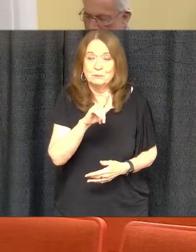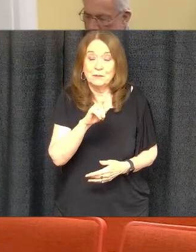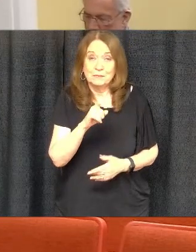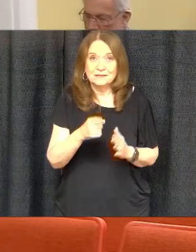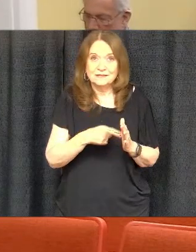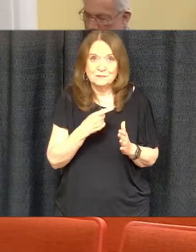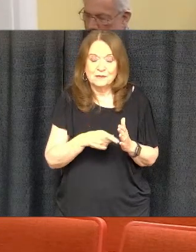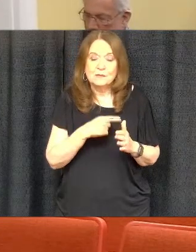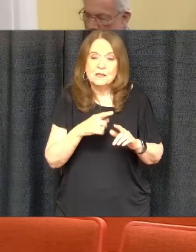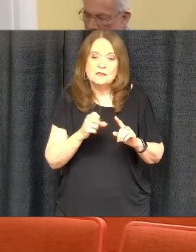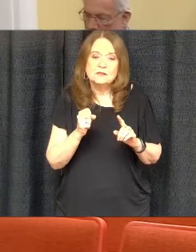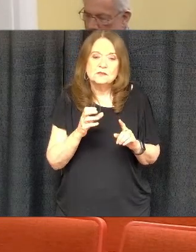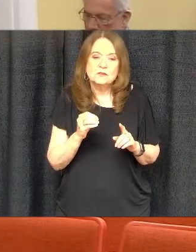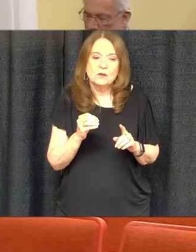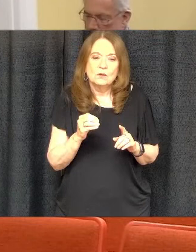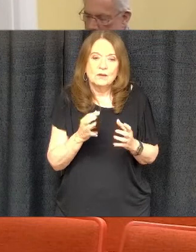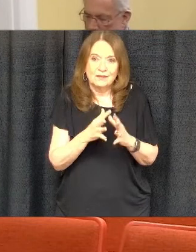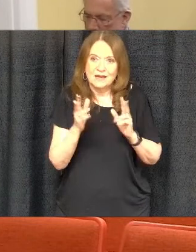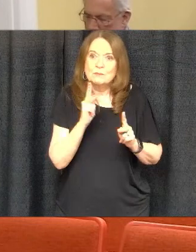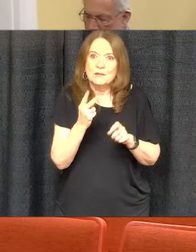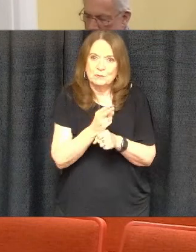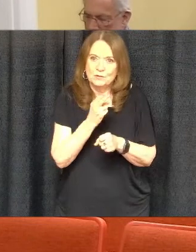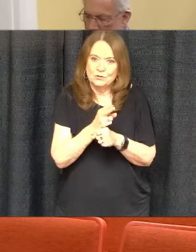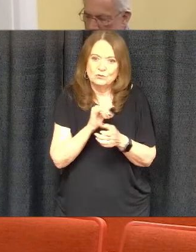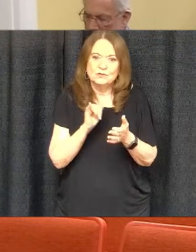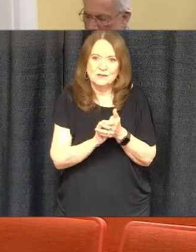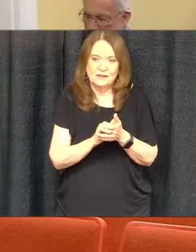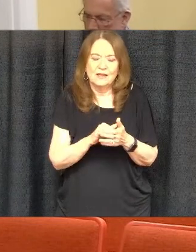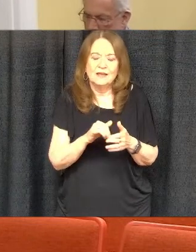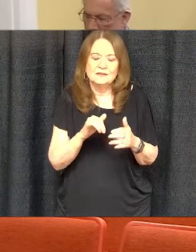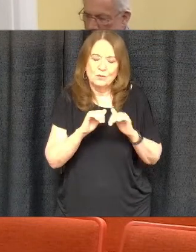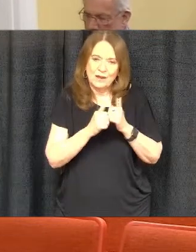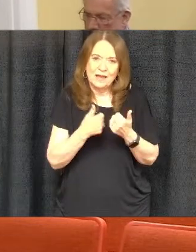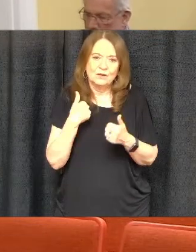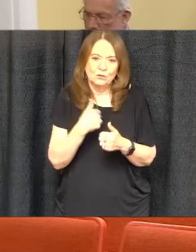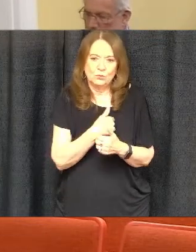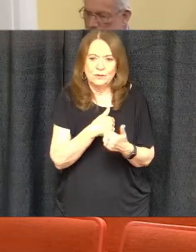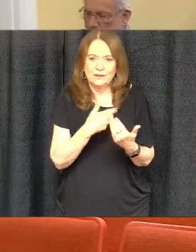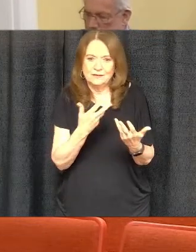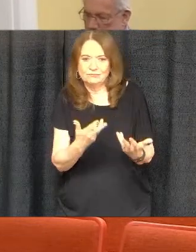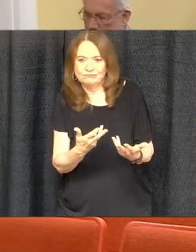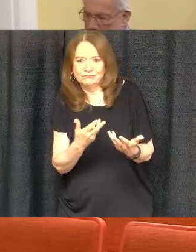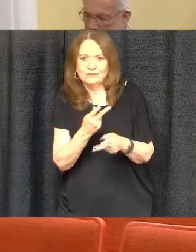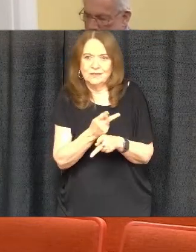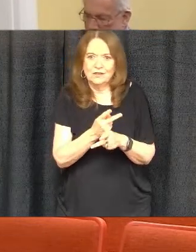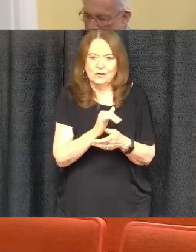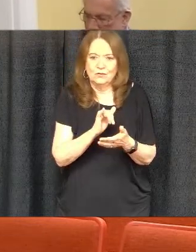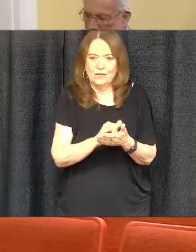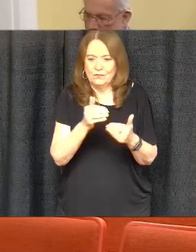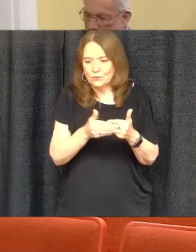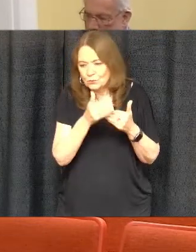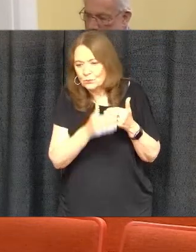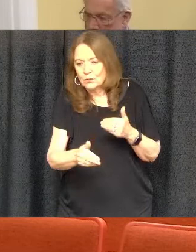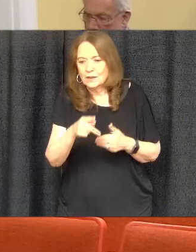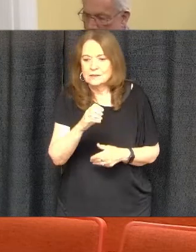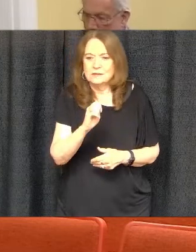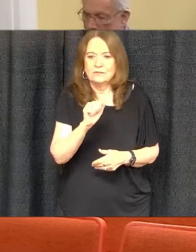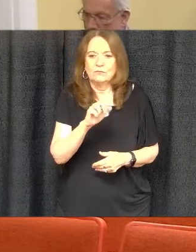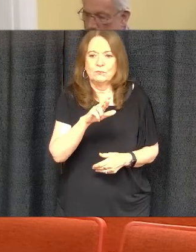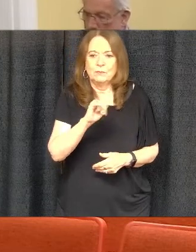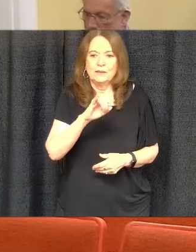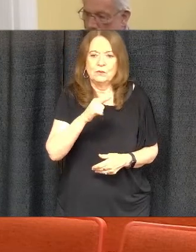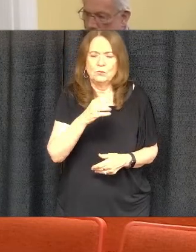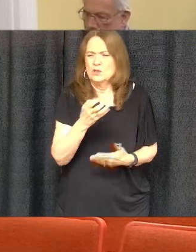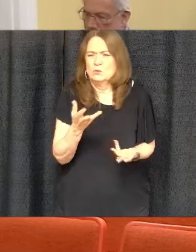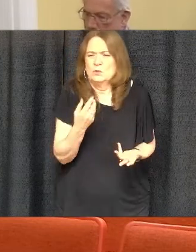sometimes. But so how do we address that concern, like the rest of Pea Ridge Road? Like what do we tell the residents